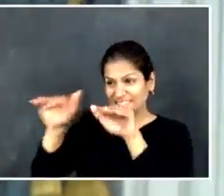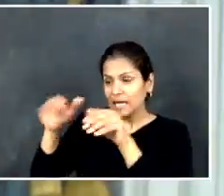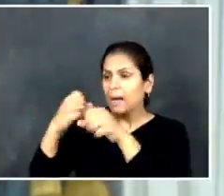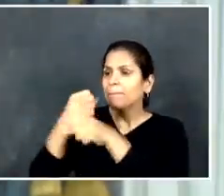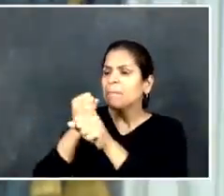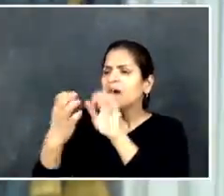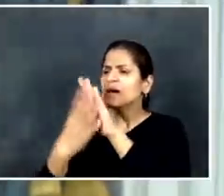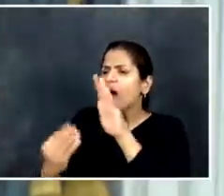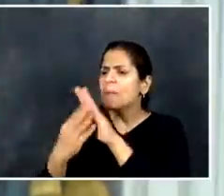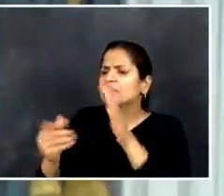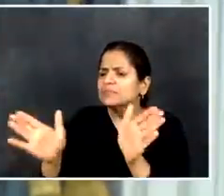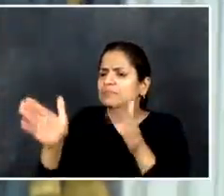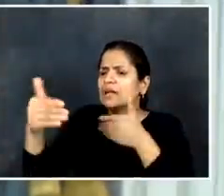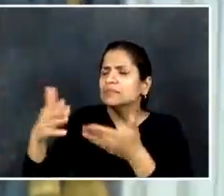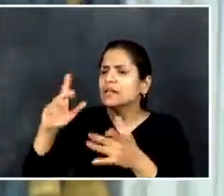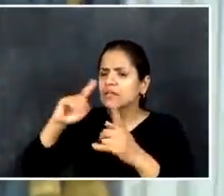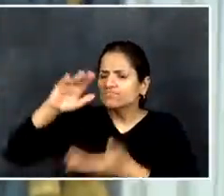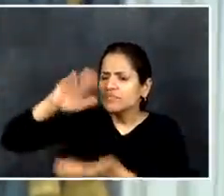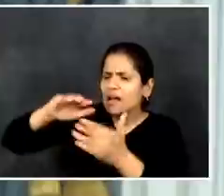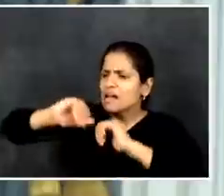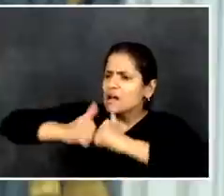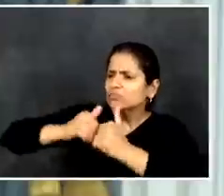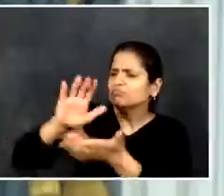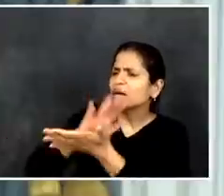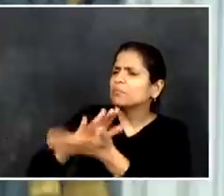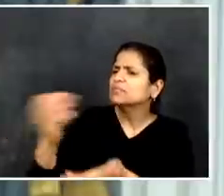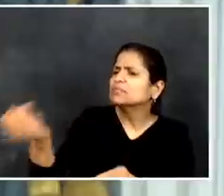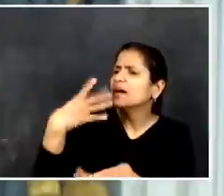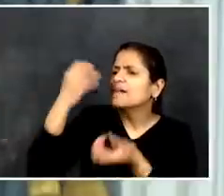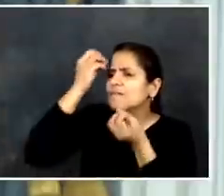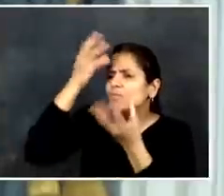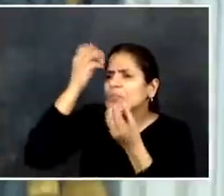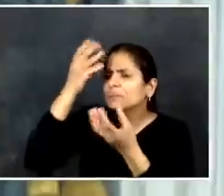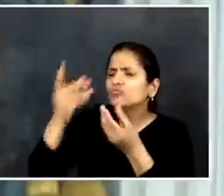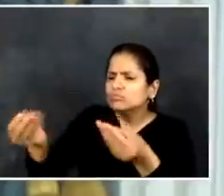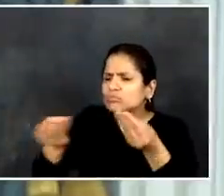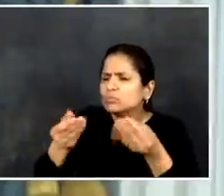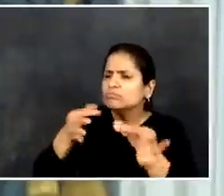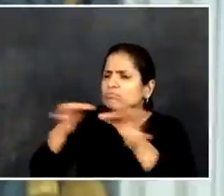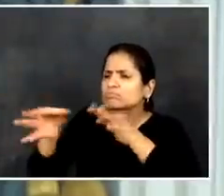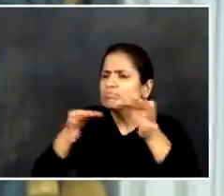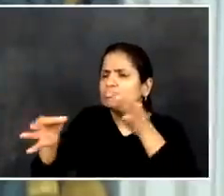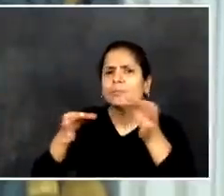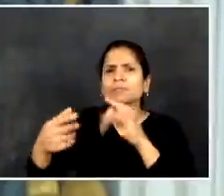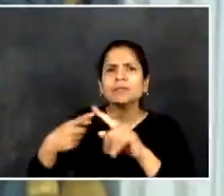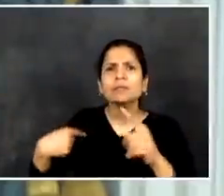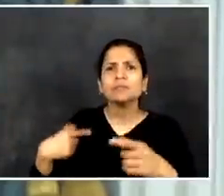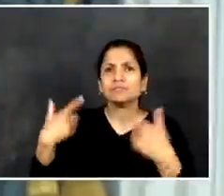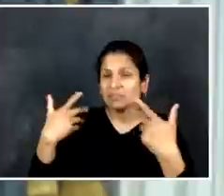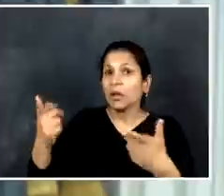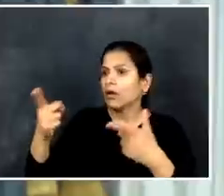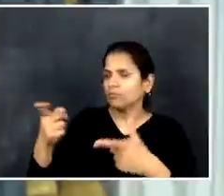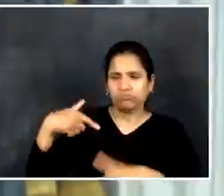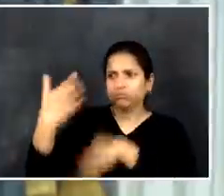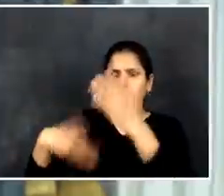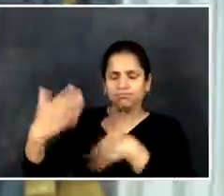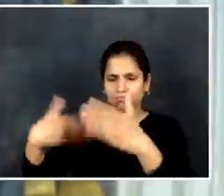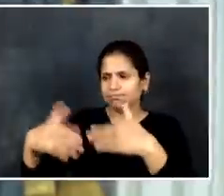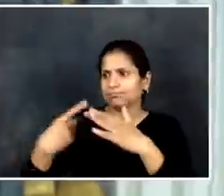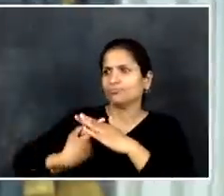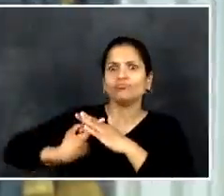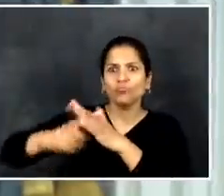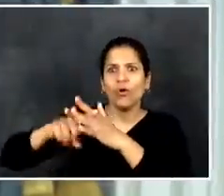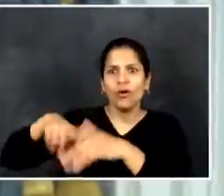between lots of engineers, so they were really amazing, and I think the whenever we hit